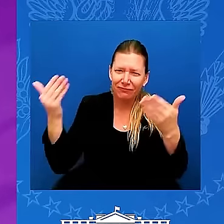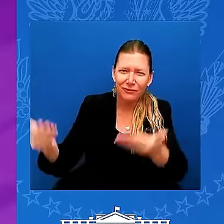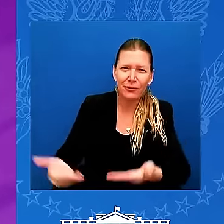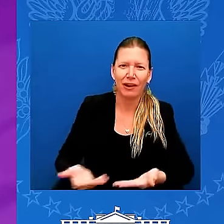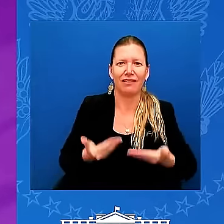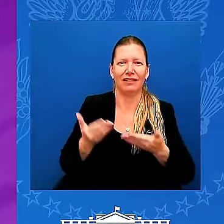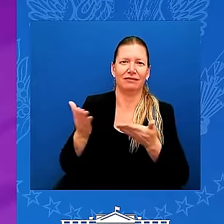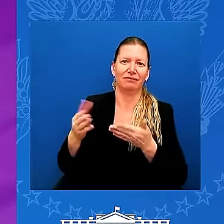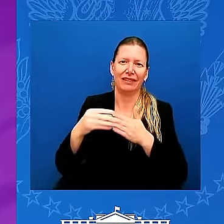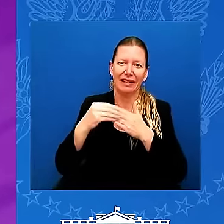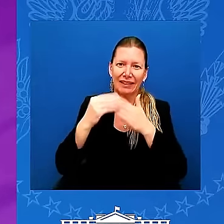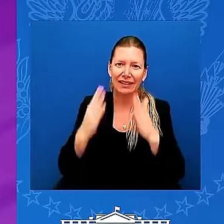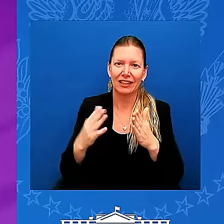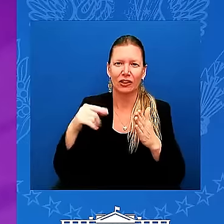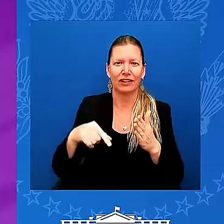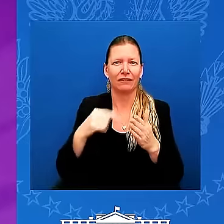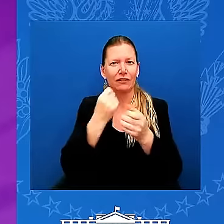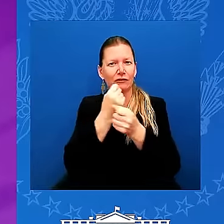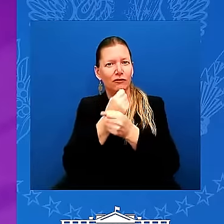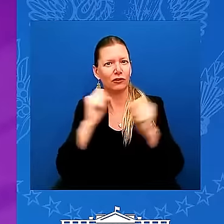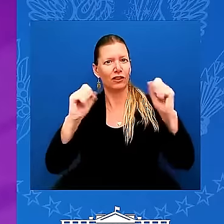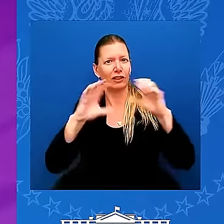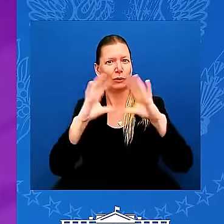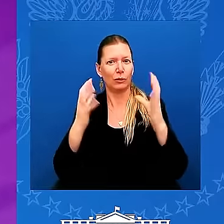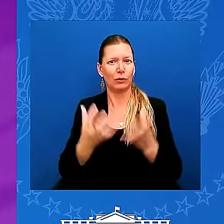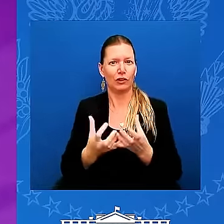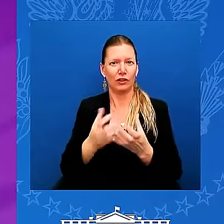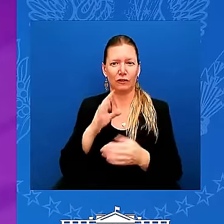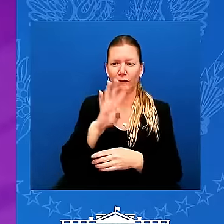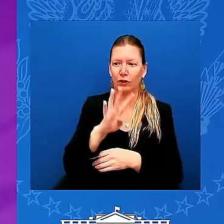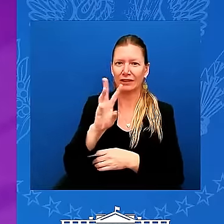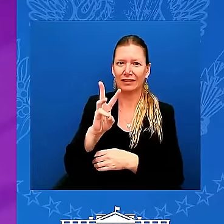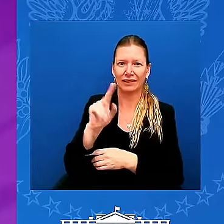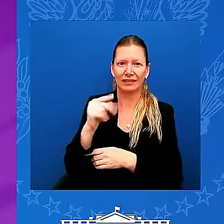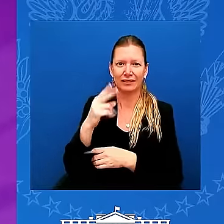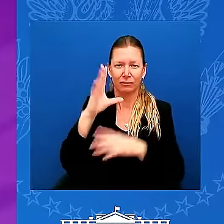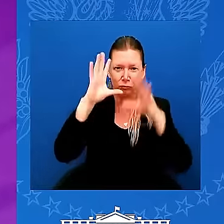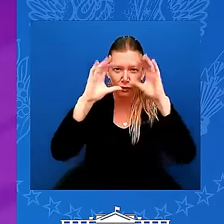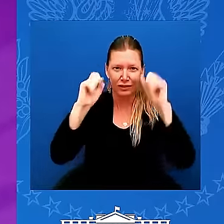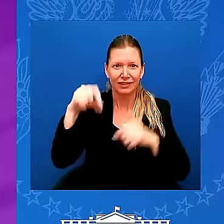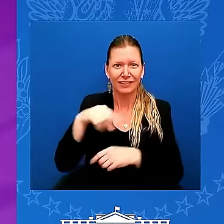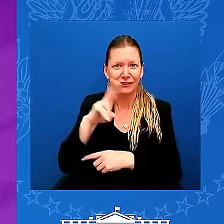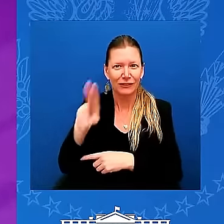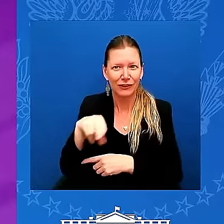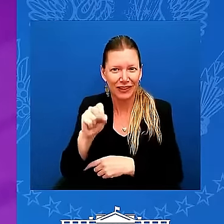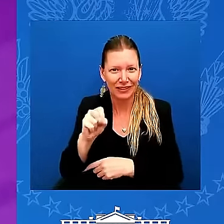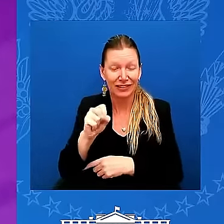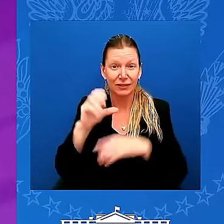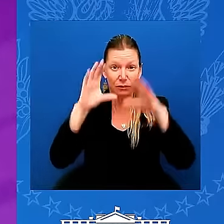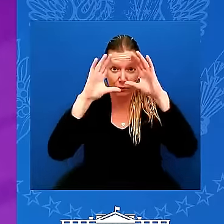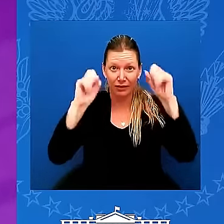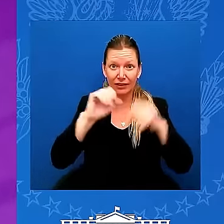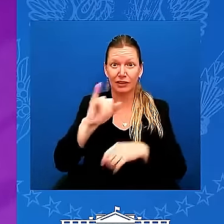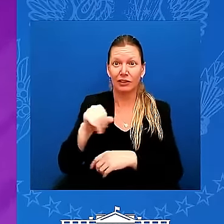world, the 46th President of the United States, President Joe Biden.